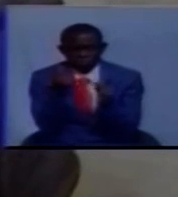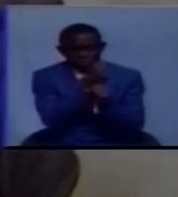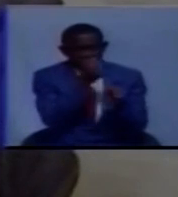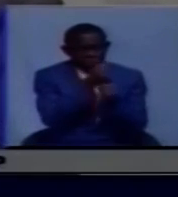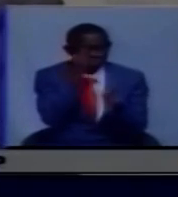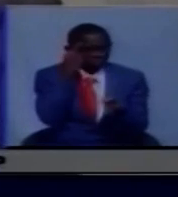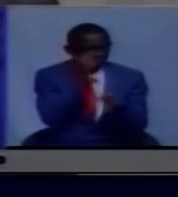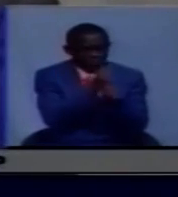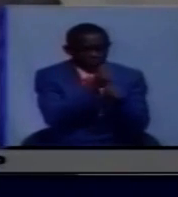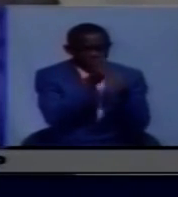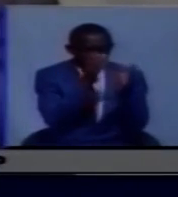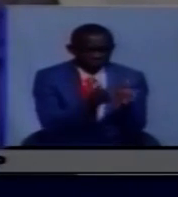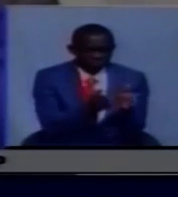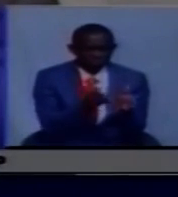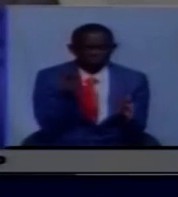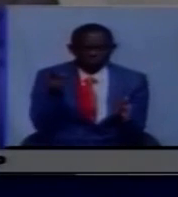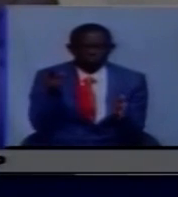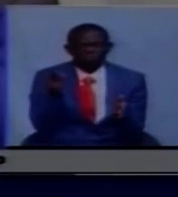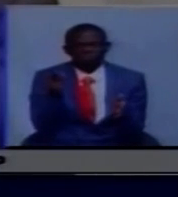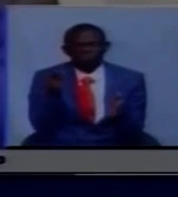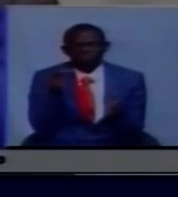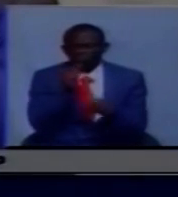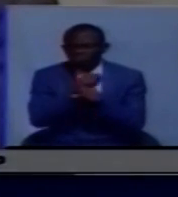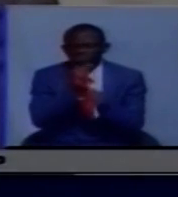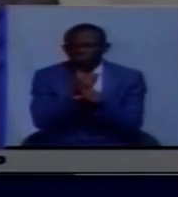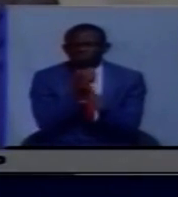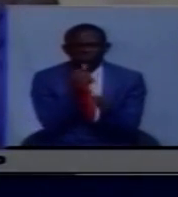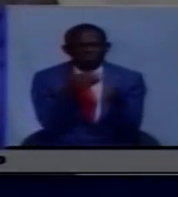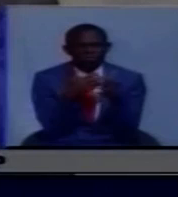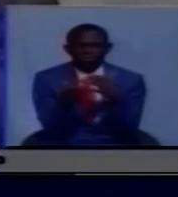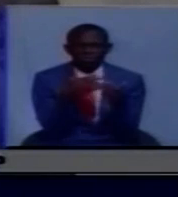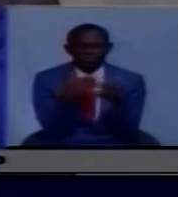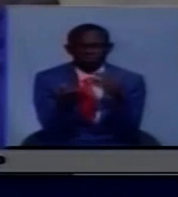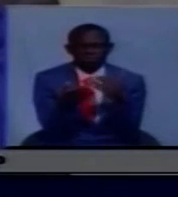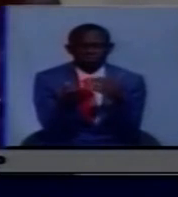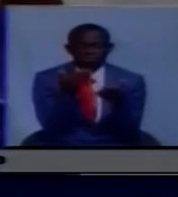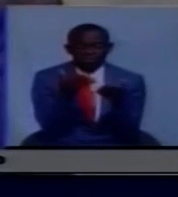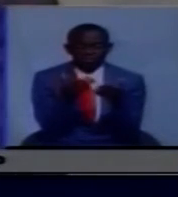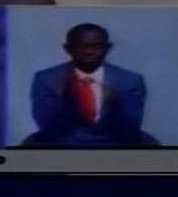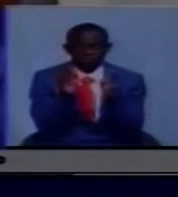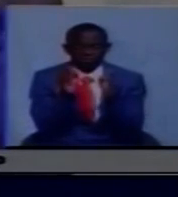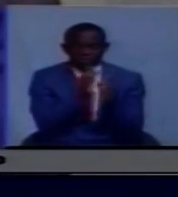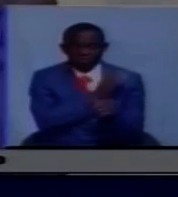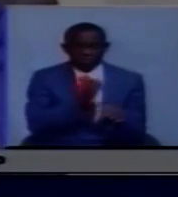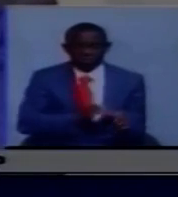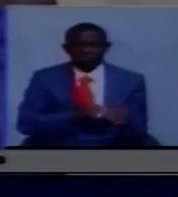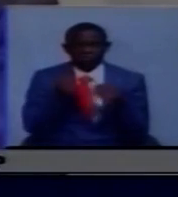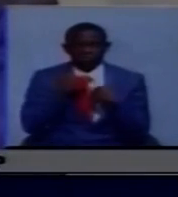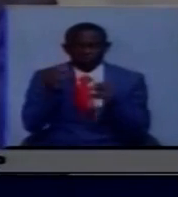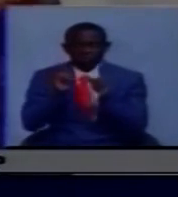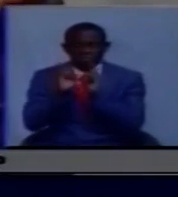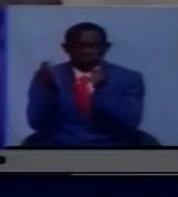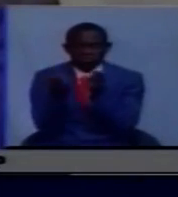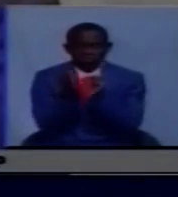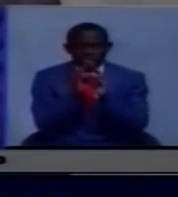good for the workers, and it's not good for the company, for the industry. In some cases, you have 3 unions. They have mind, if they are fighting among themselves, as they